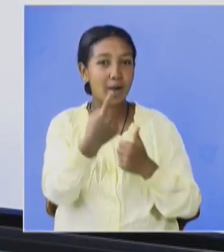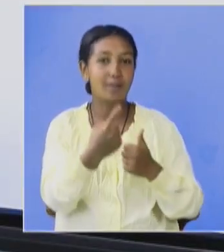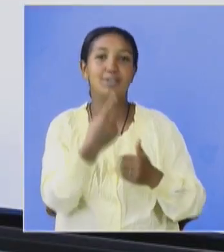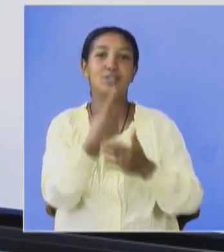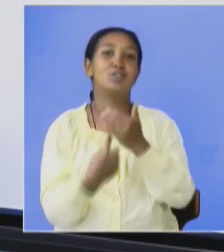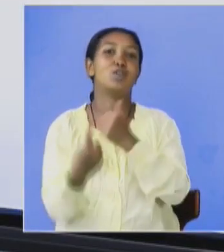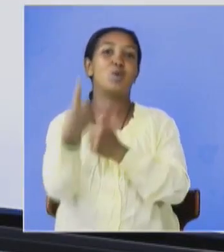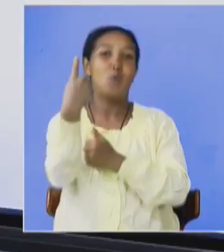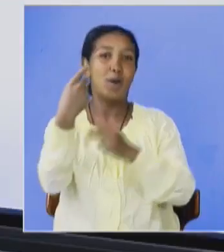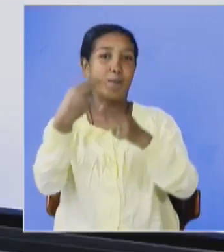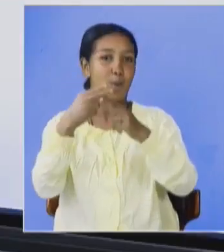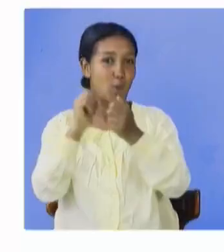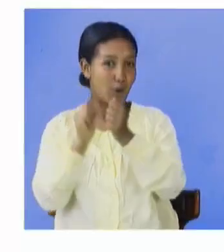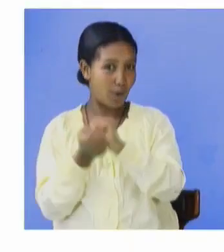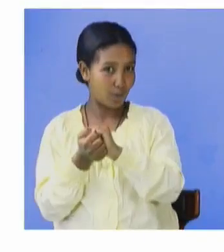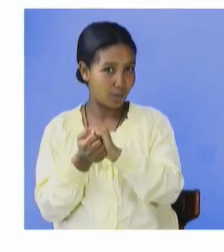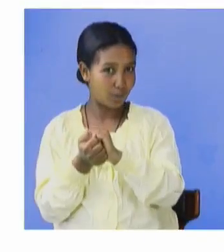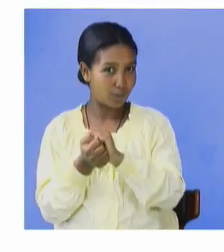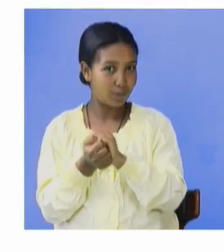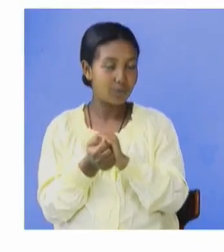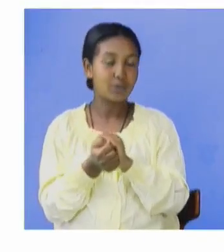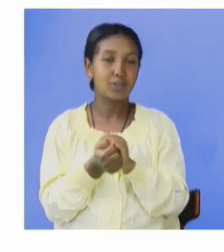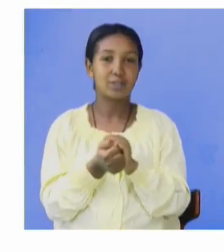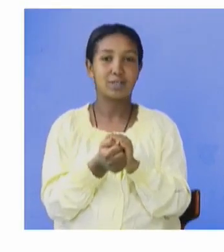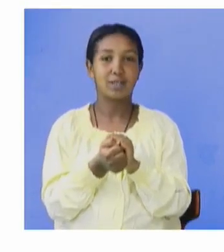subject, and also pronoun. So easily add